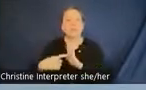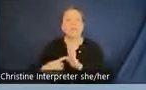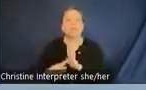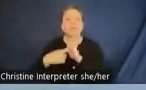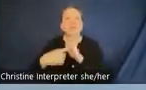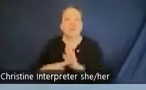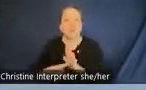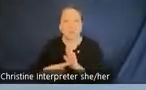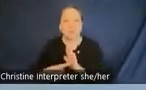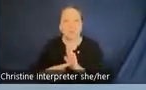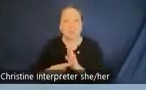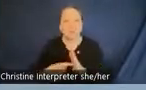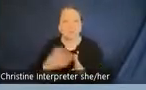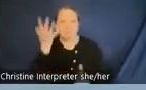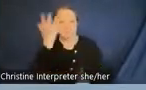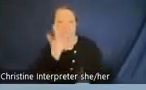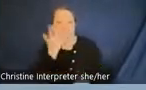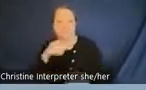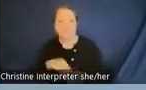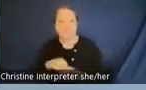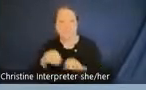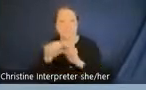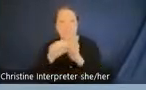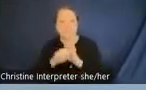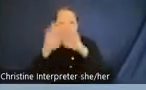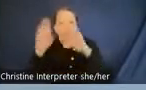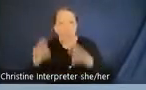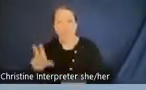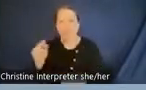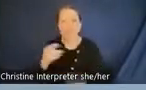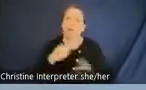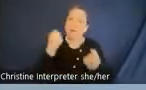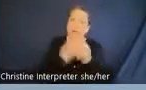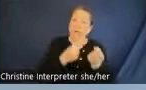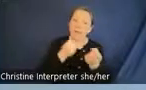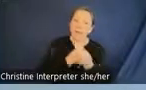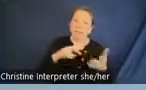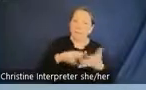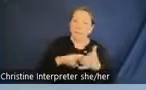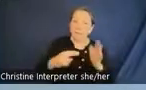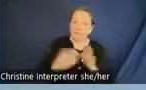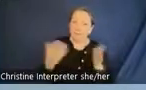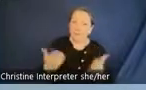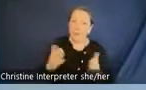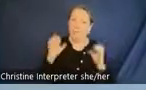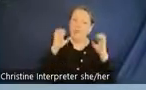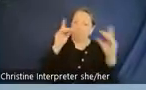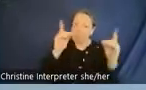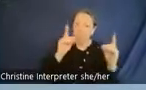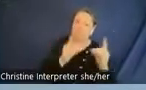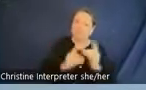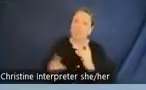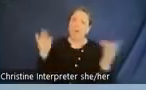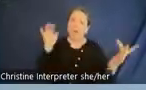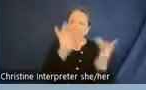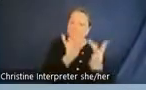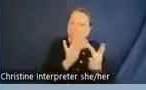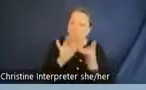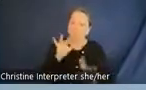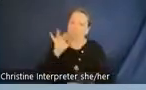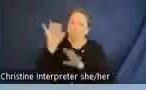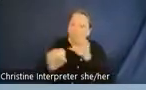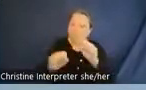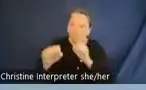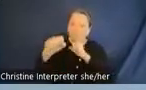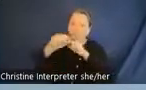to comment on today. That an important part of advocacy is education and outreach. And so something